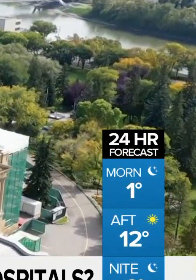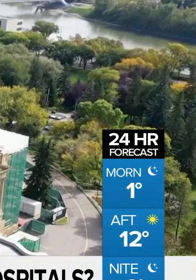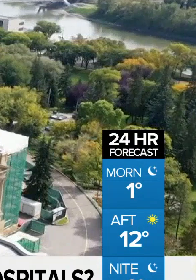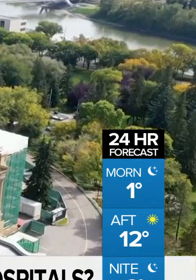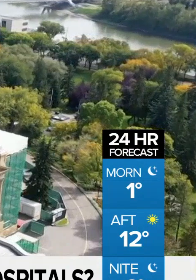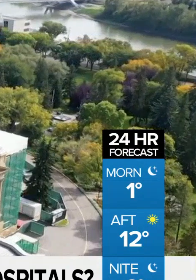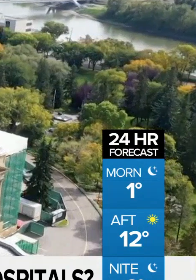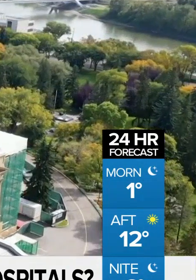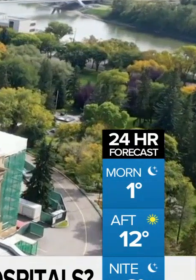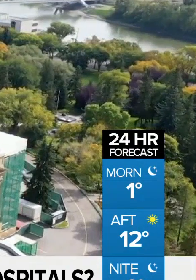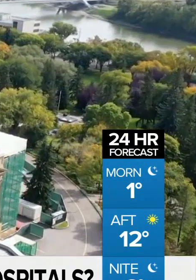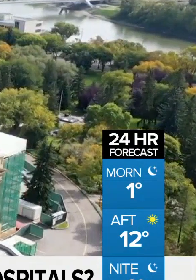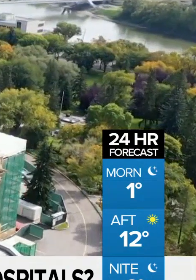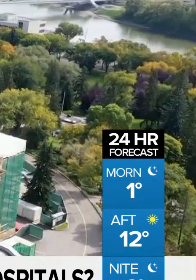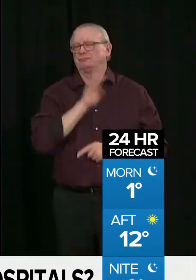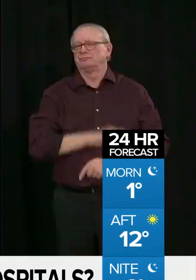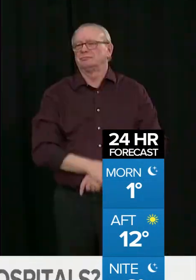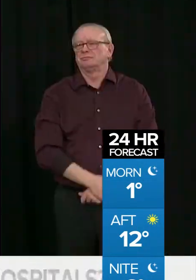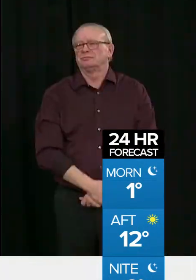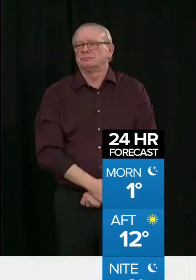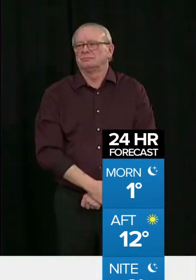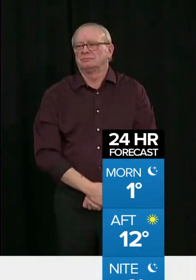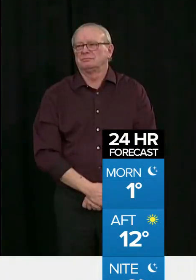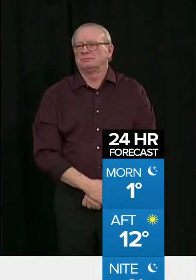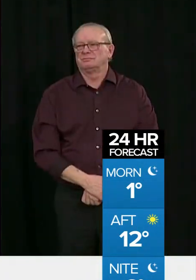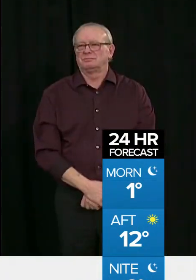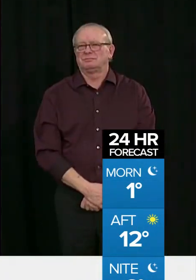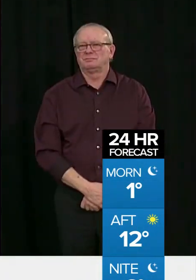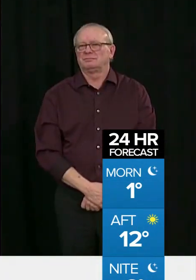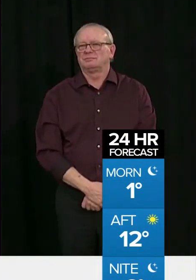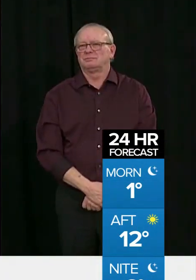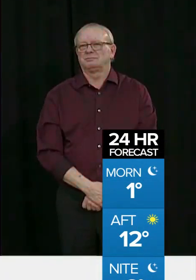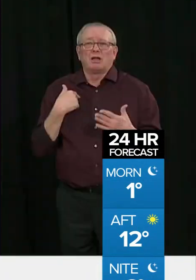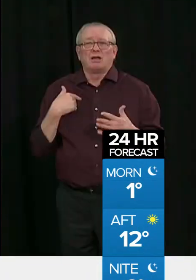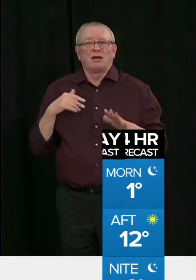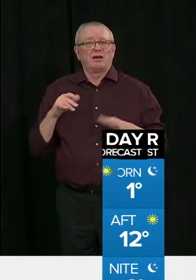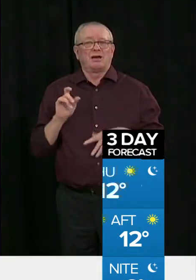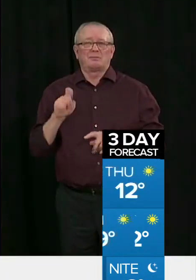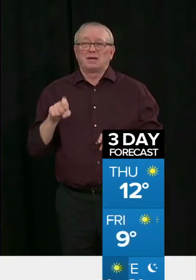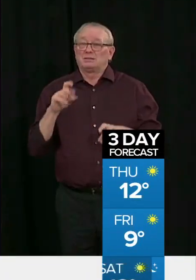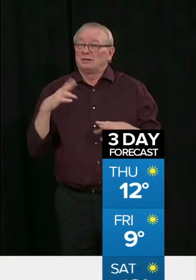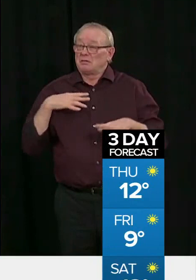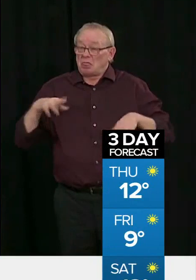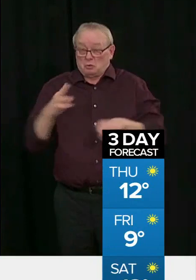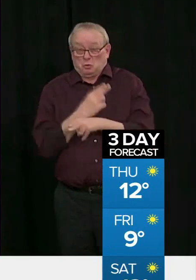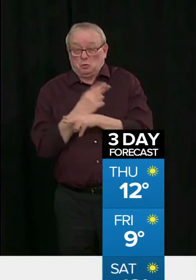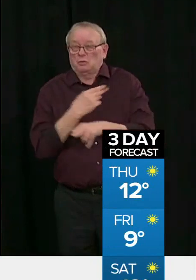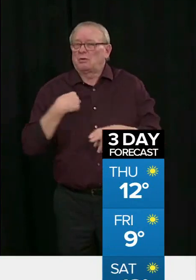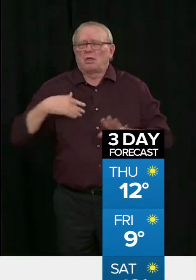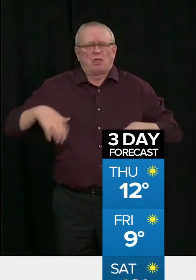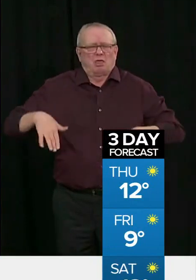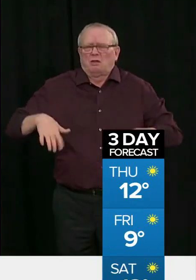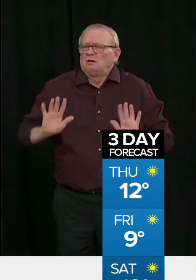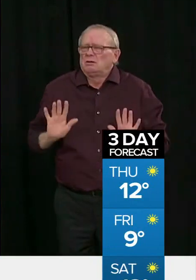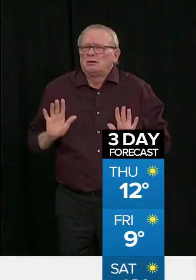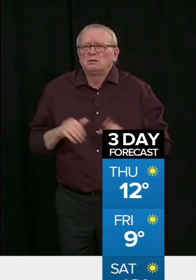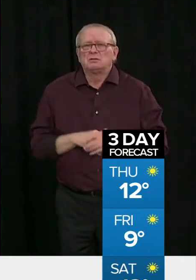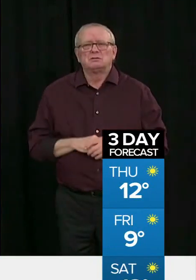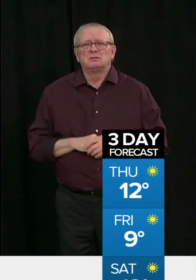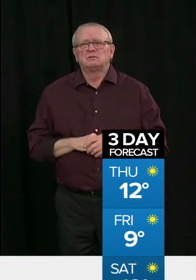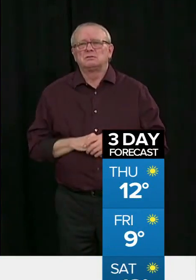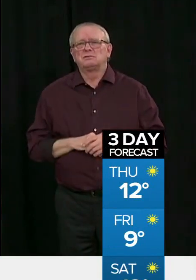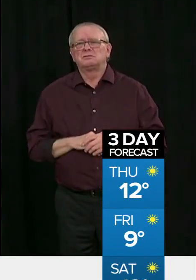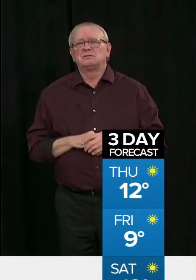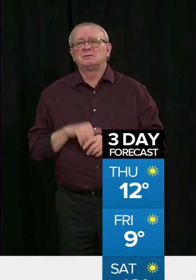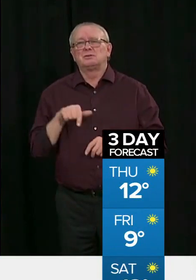the province, the Premier says, "No, I think it's a sign of responsible planning on our part. In a system with 100 hospitals and